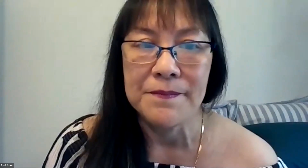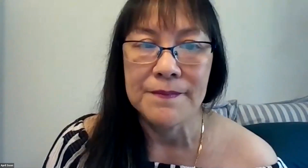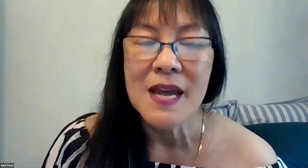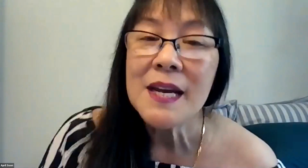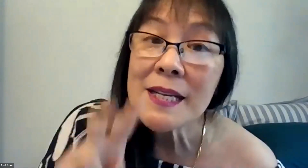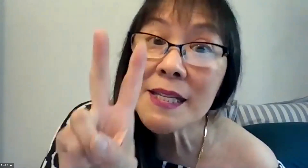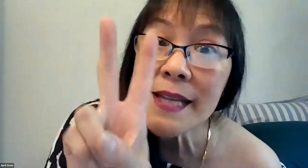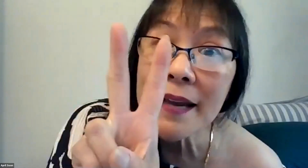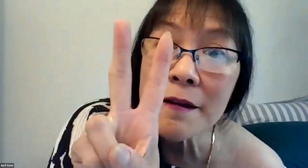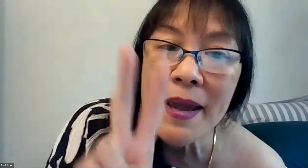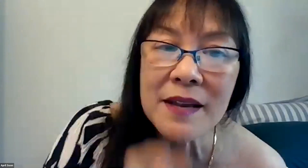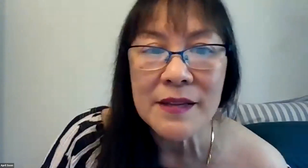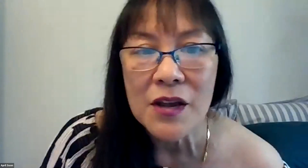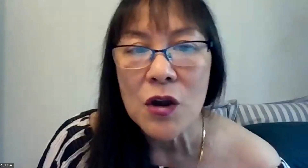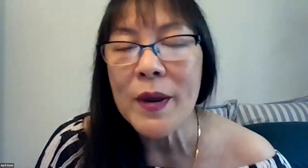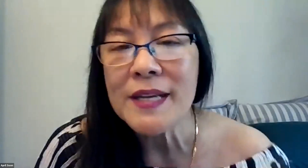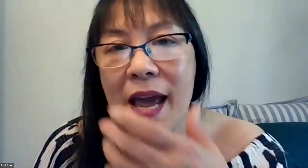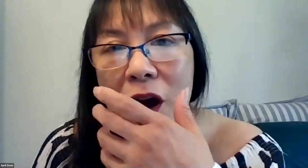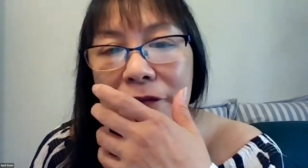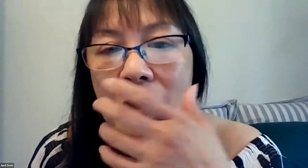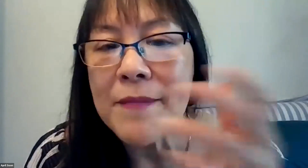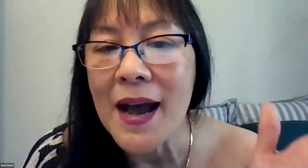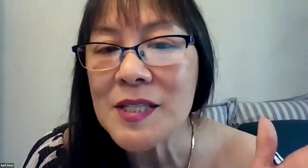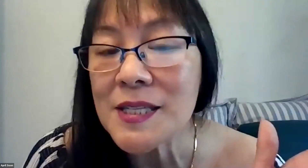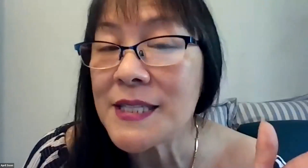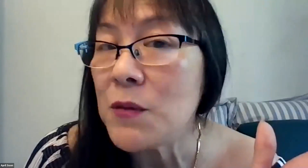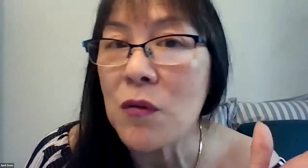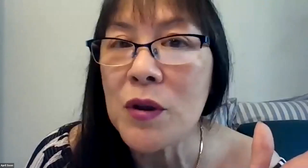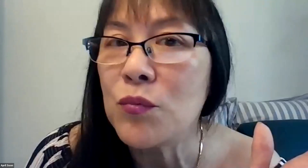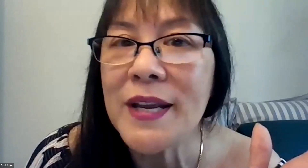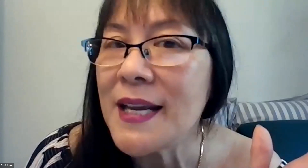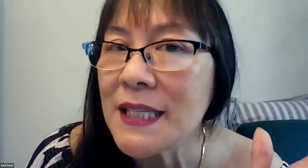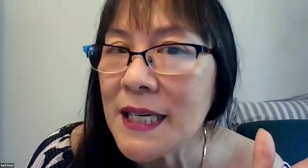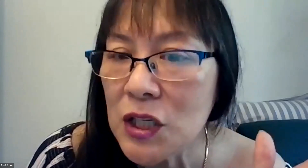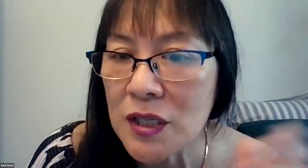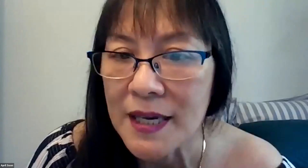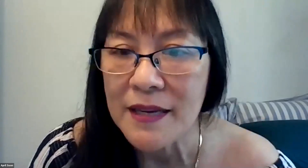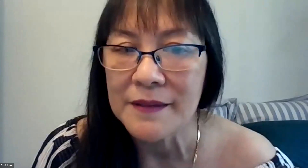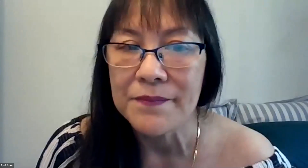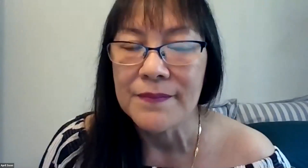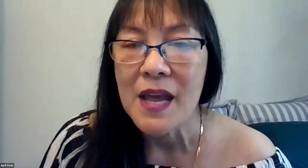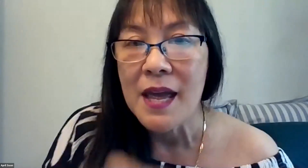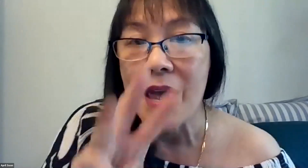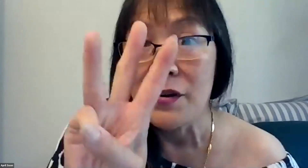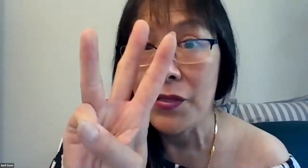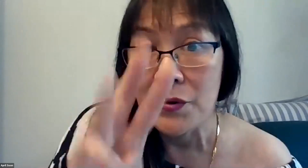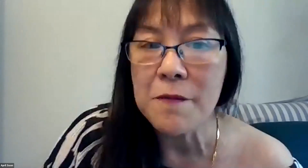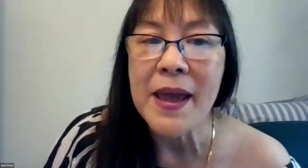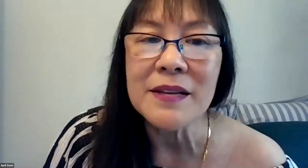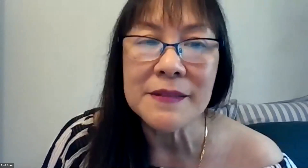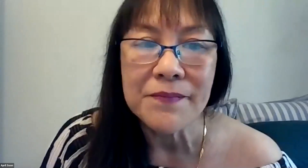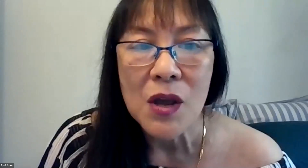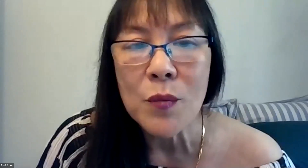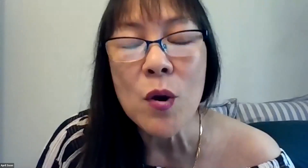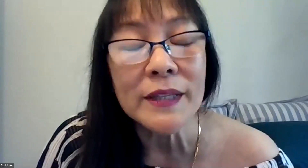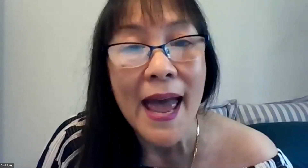other. Second base, we take off our masks to see what we really look like. And third